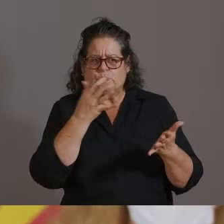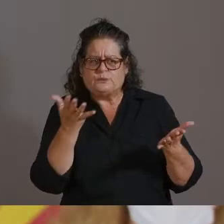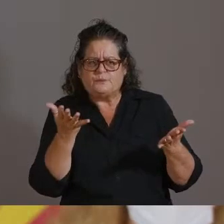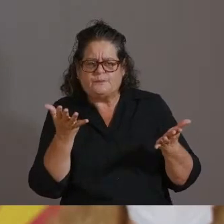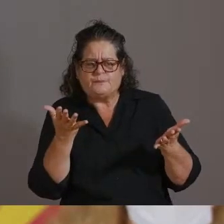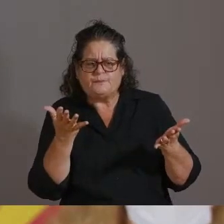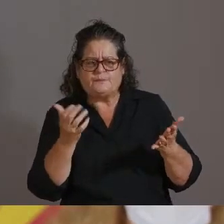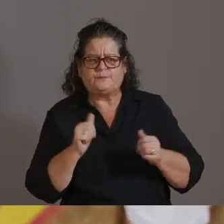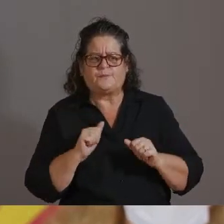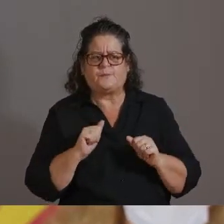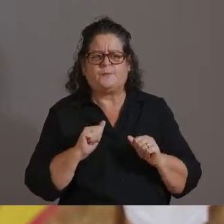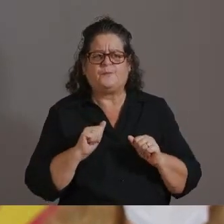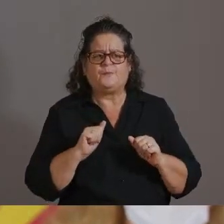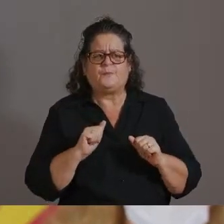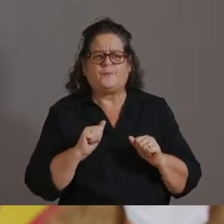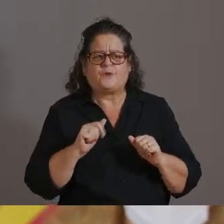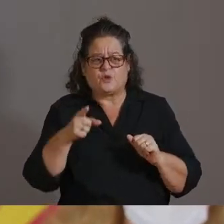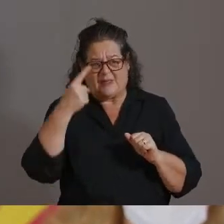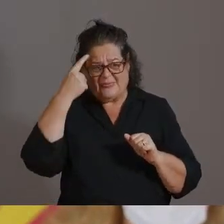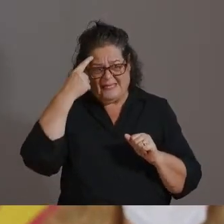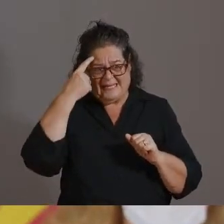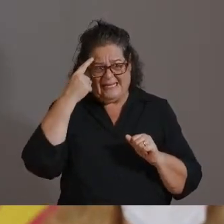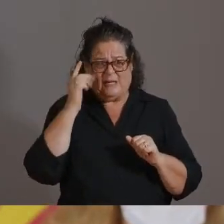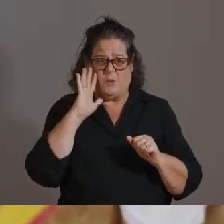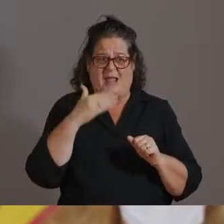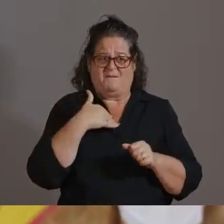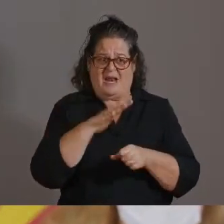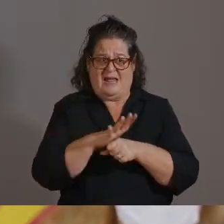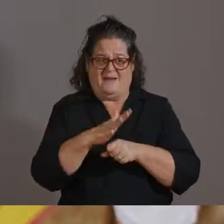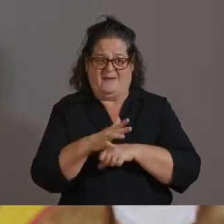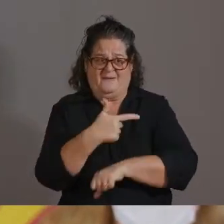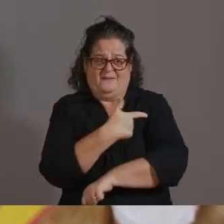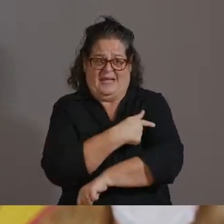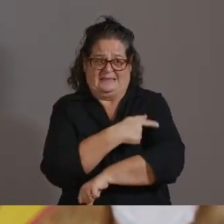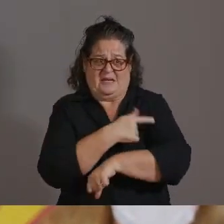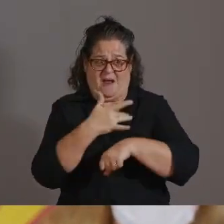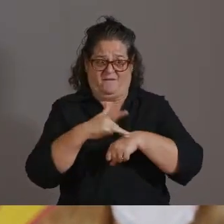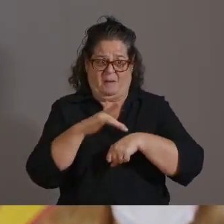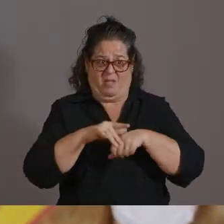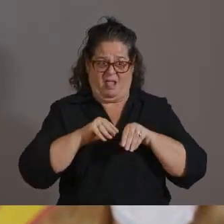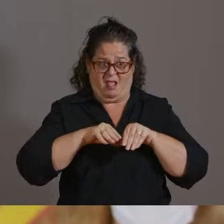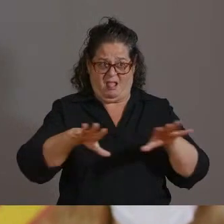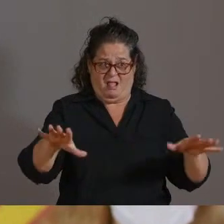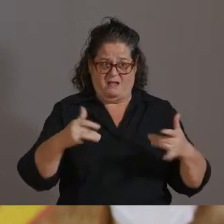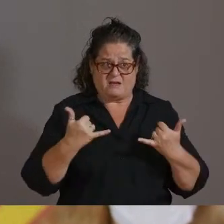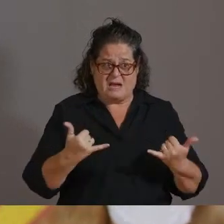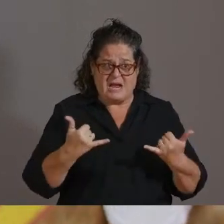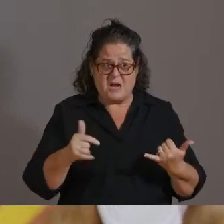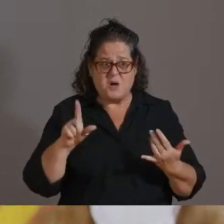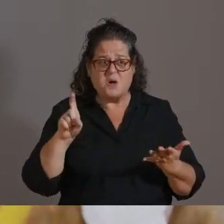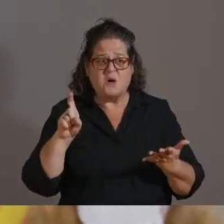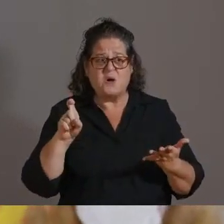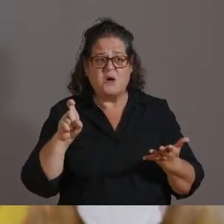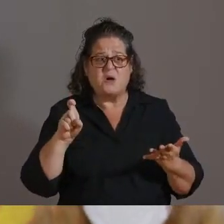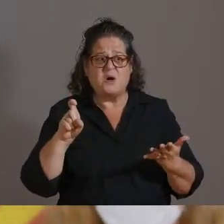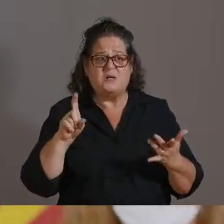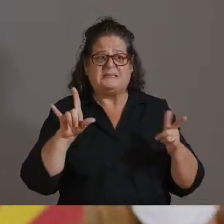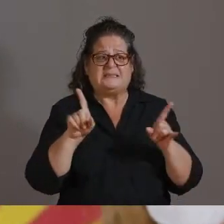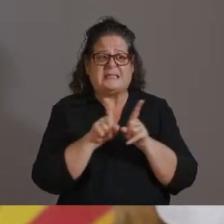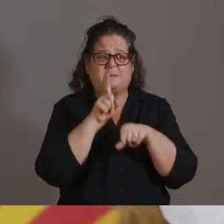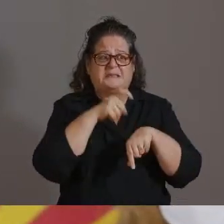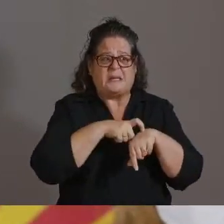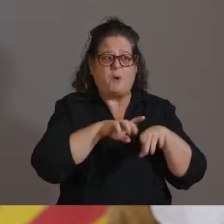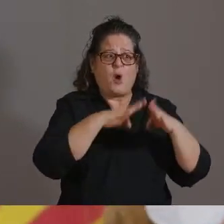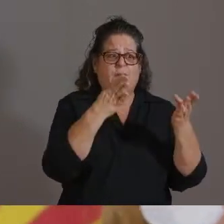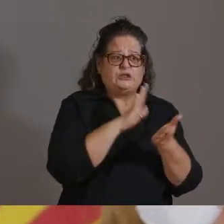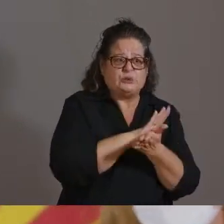are available. So do you think with flu season on its way, is it the right time to open up more businesses and schools? Well, the